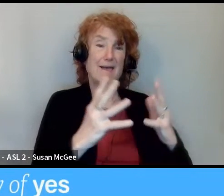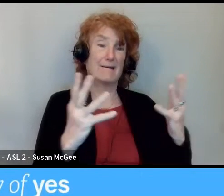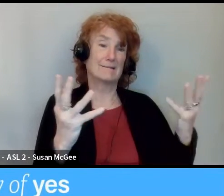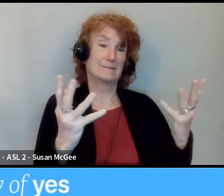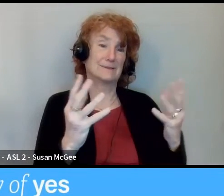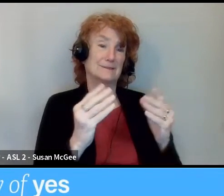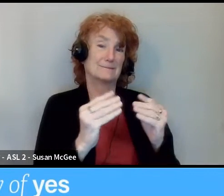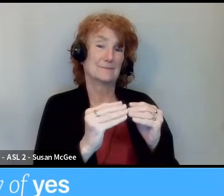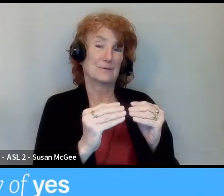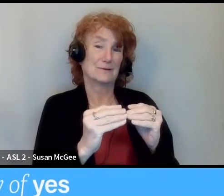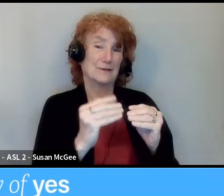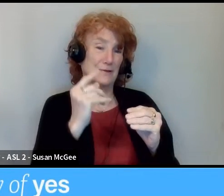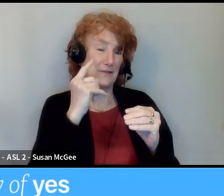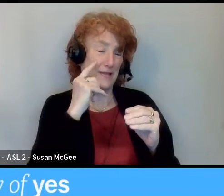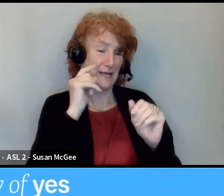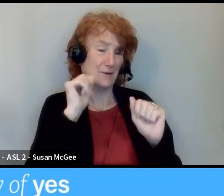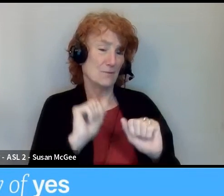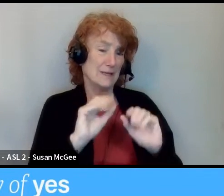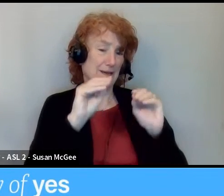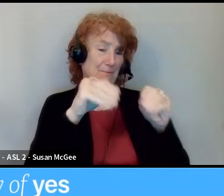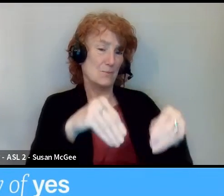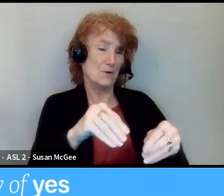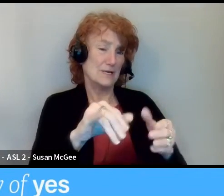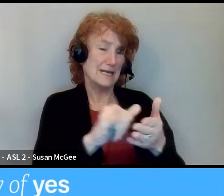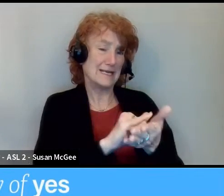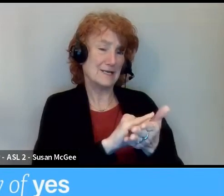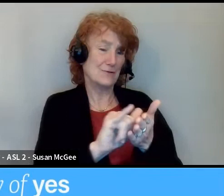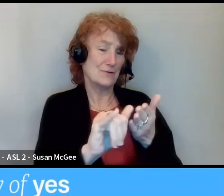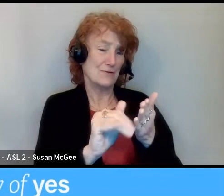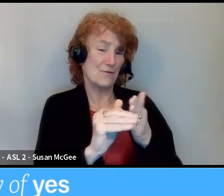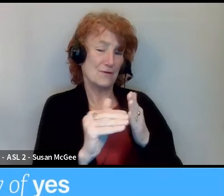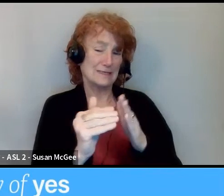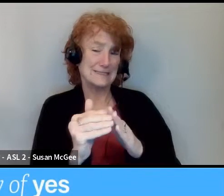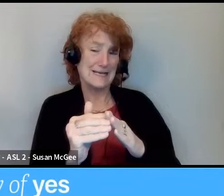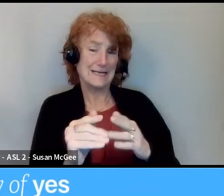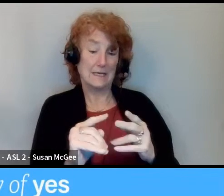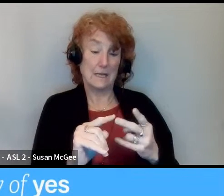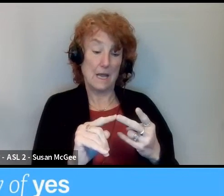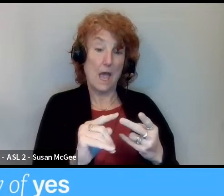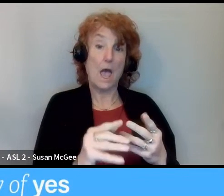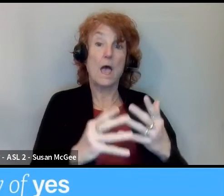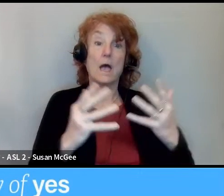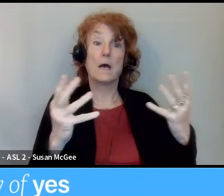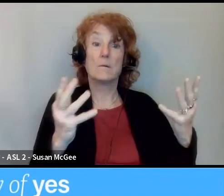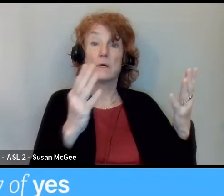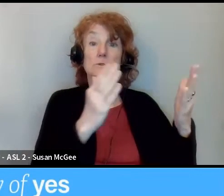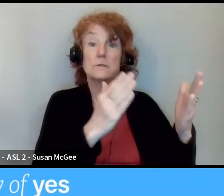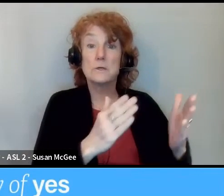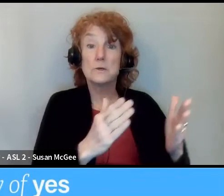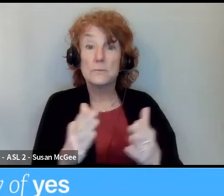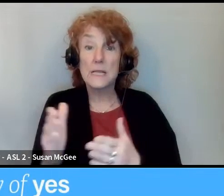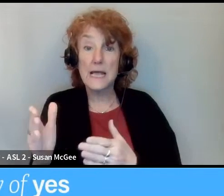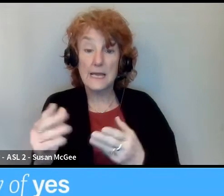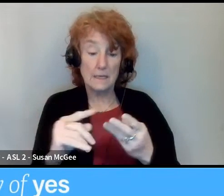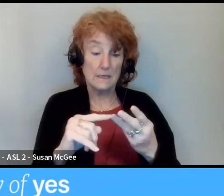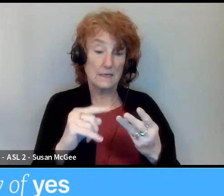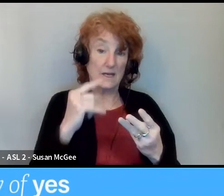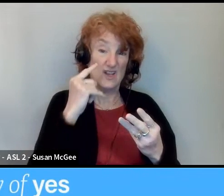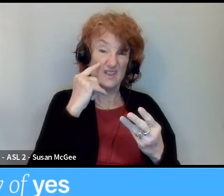City? How much are you planning for? Do you think there's a limit on how much New York City should